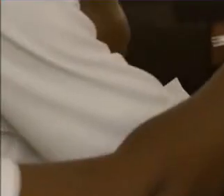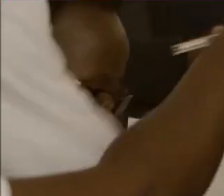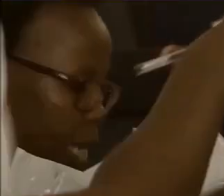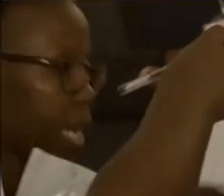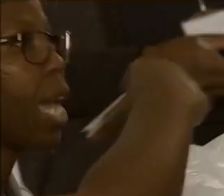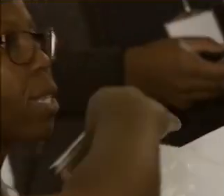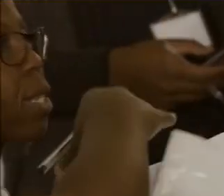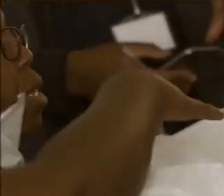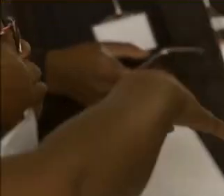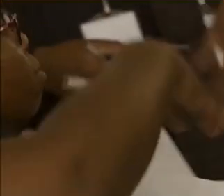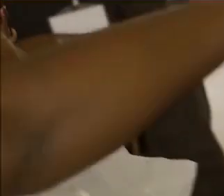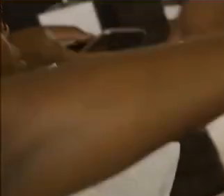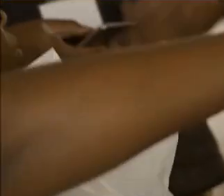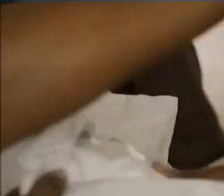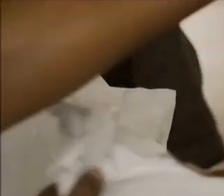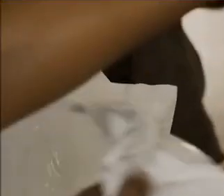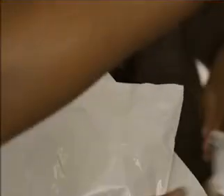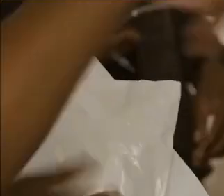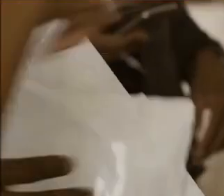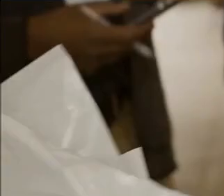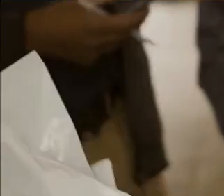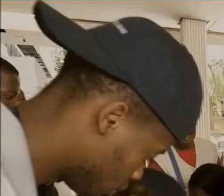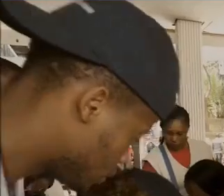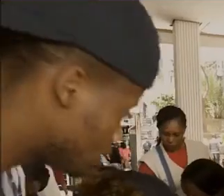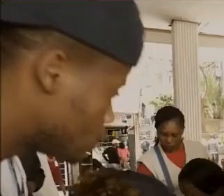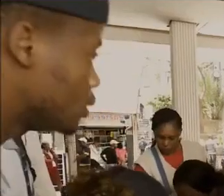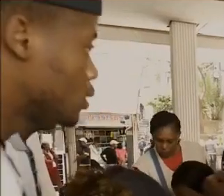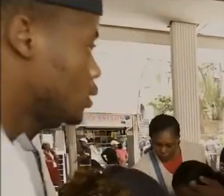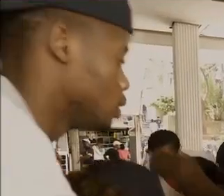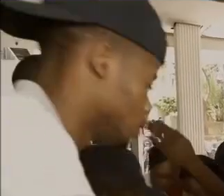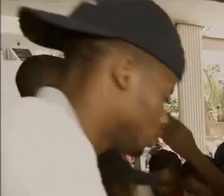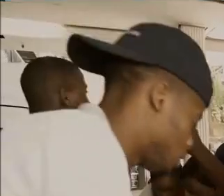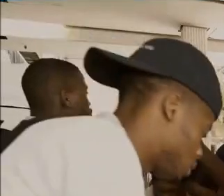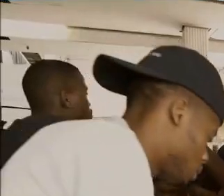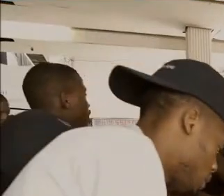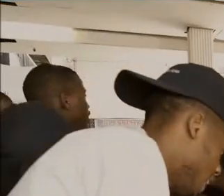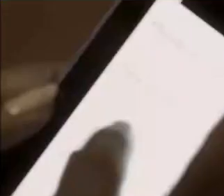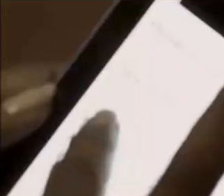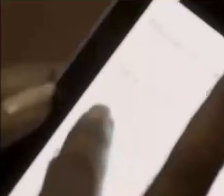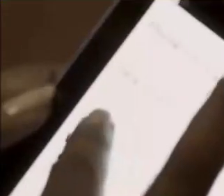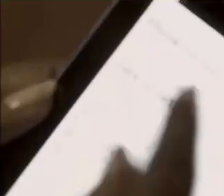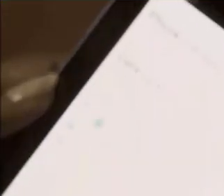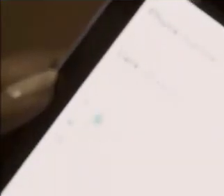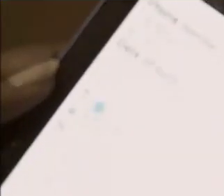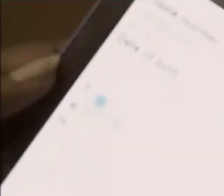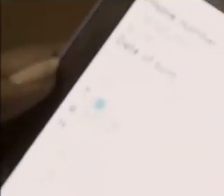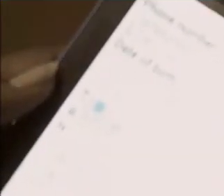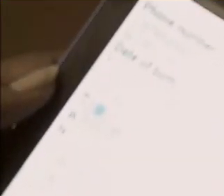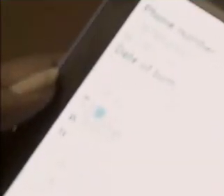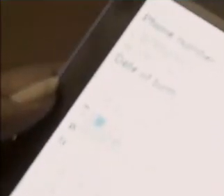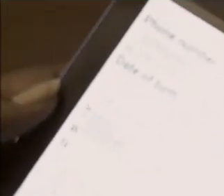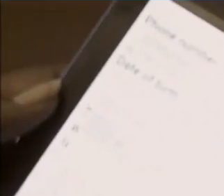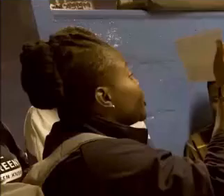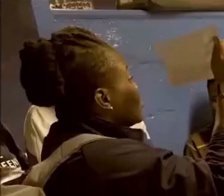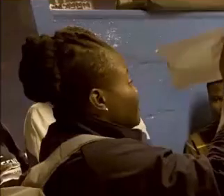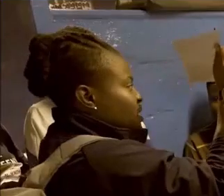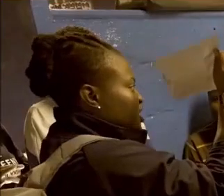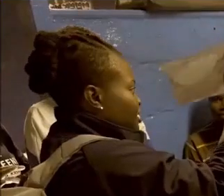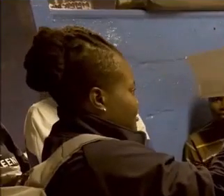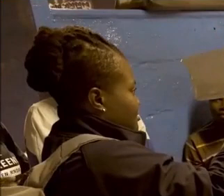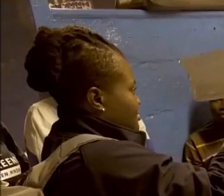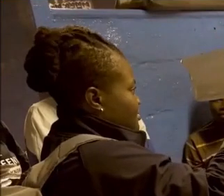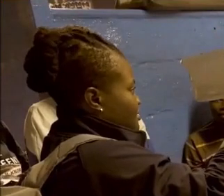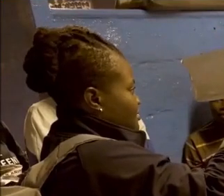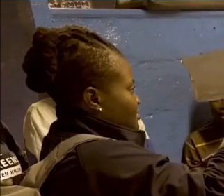young men have access to health care, to HIV diagnosis, and the most important treatment so that they can thrive. By unlocking the power